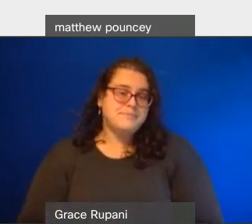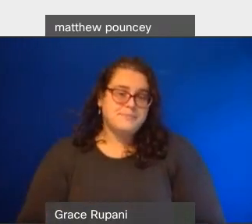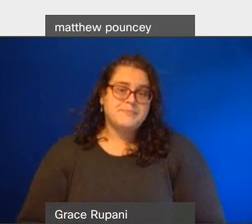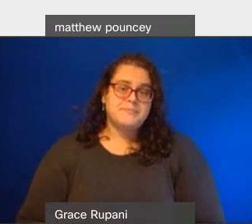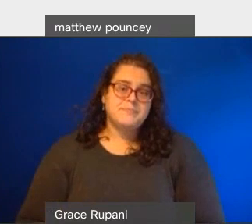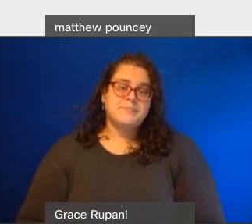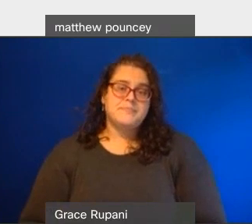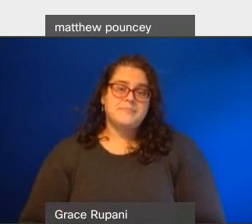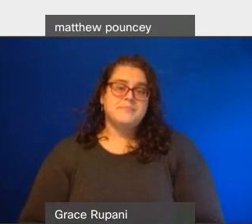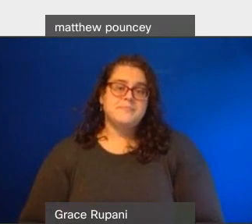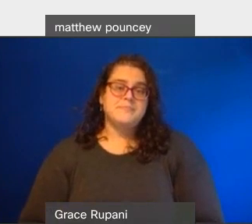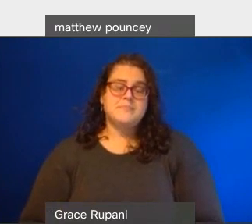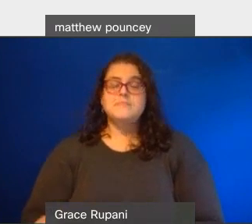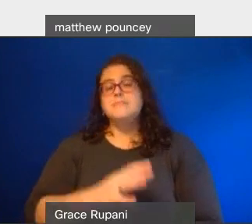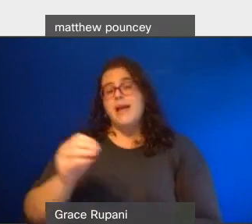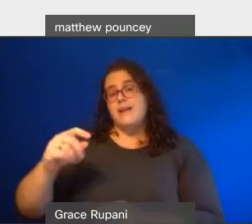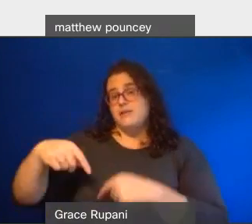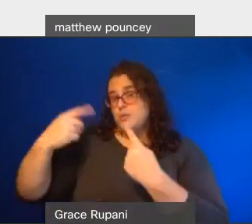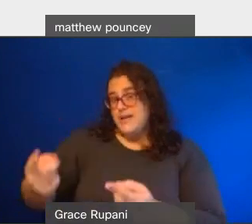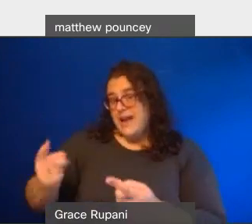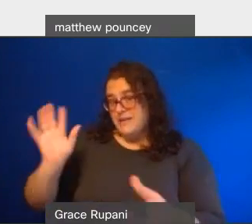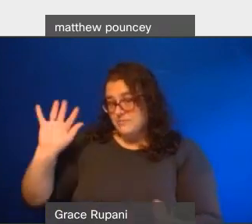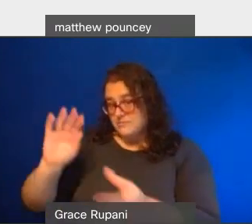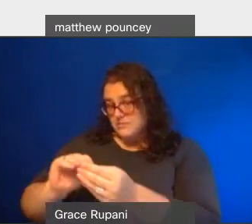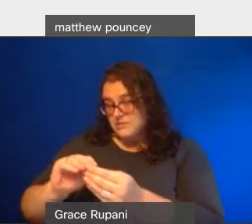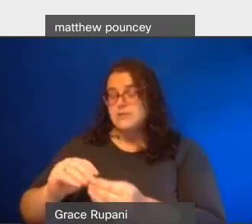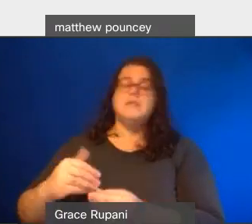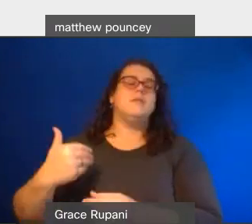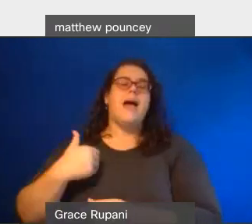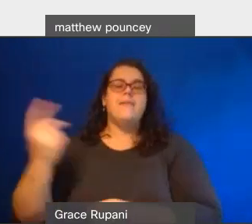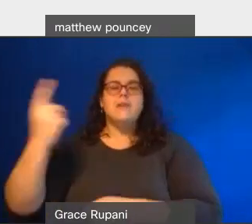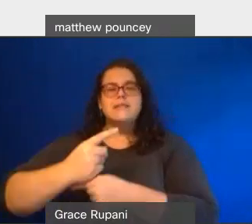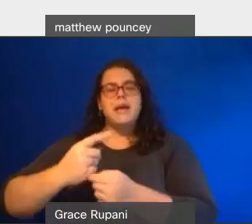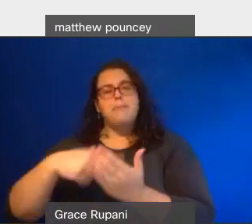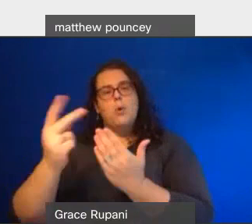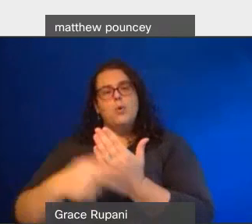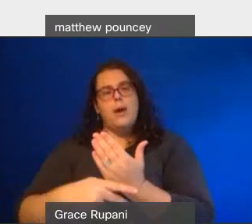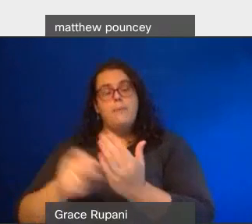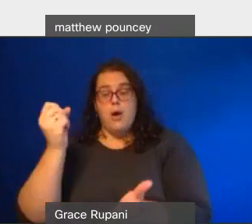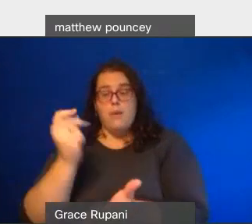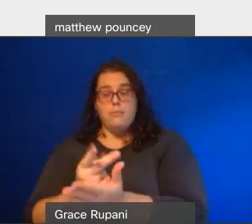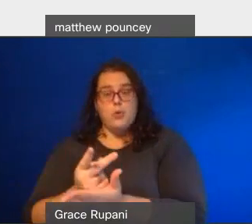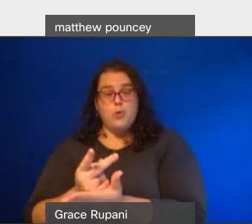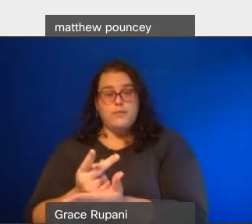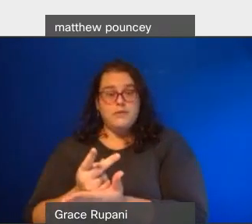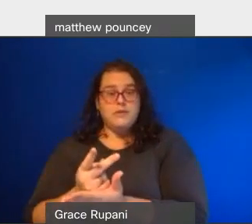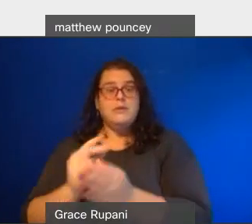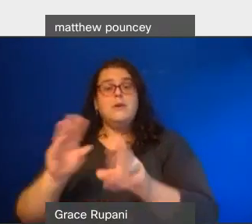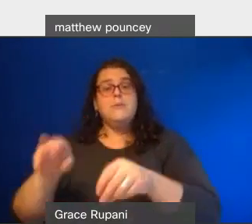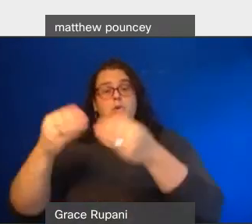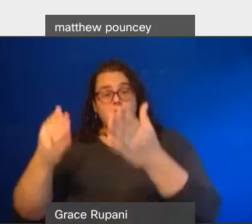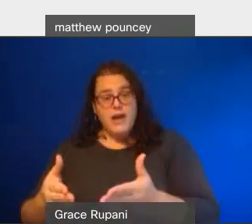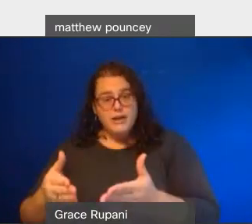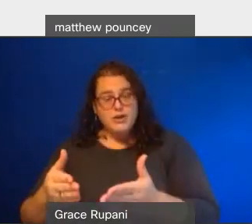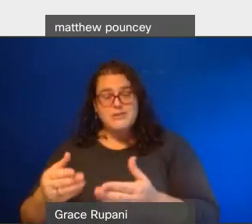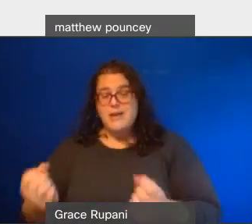To date, we have day program approved providers. As of to date, we